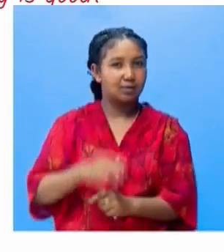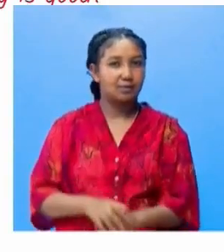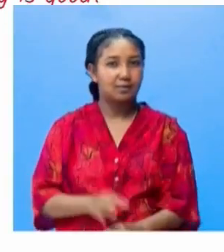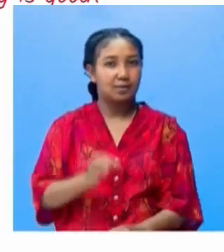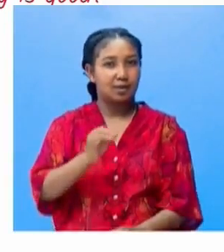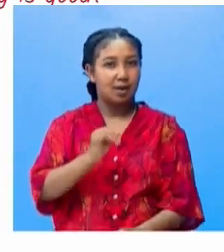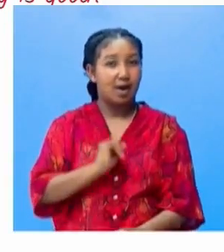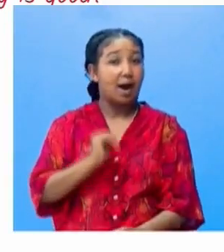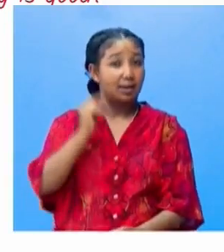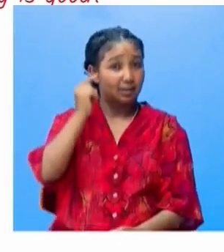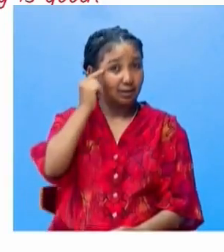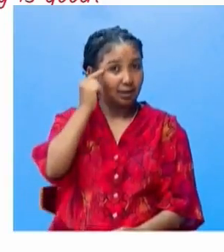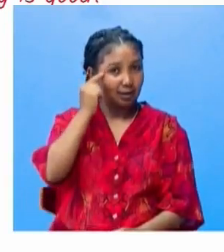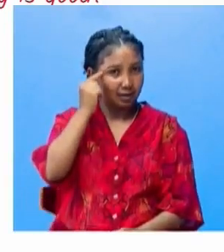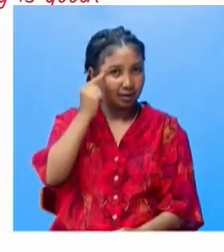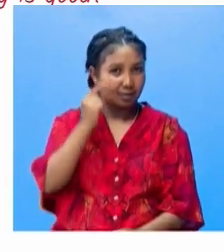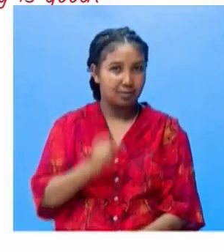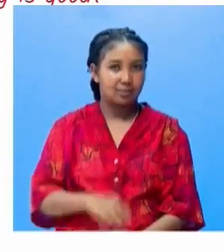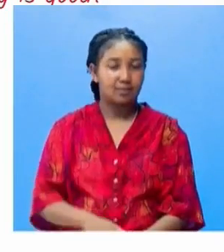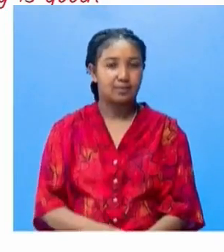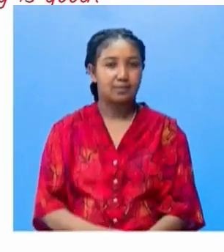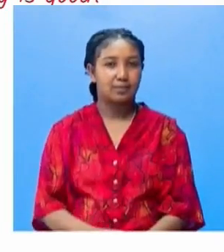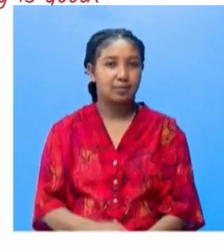I think